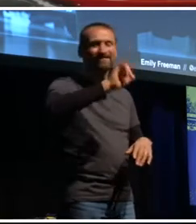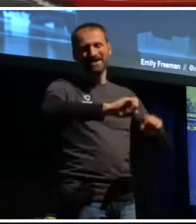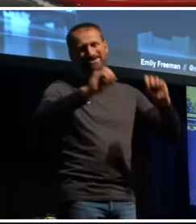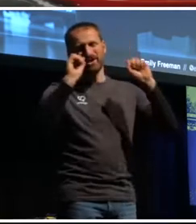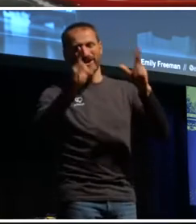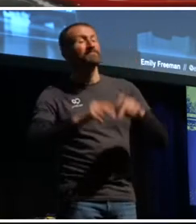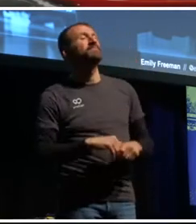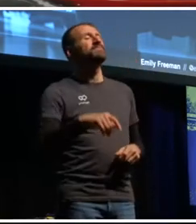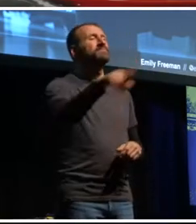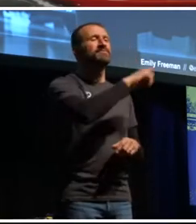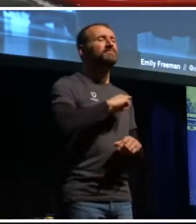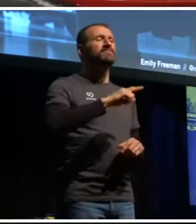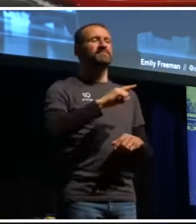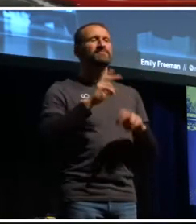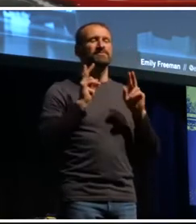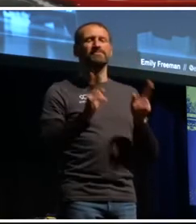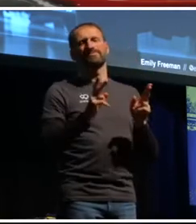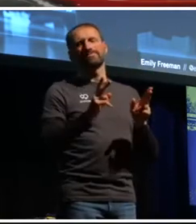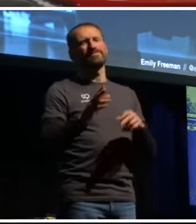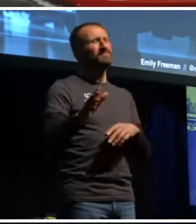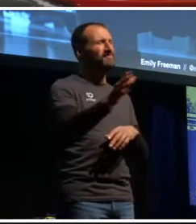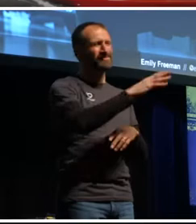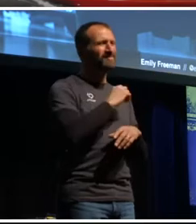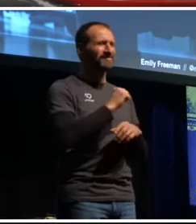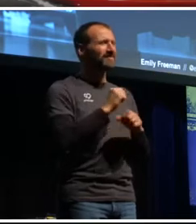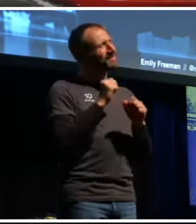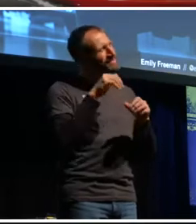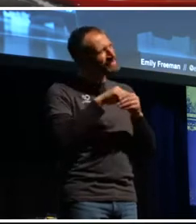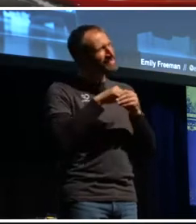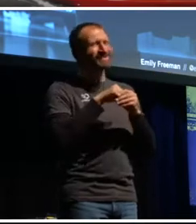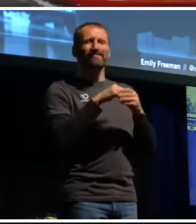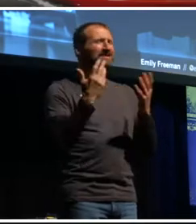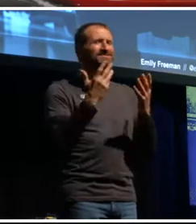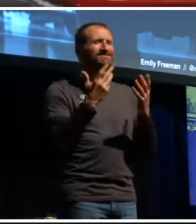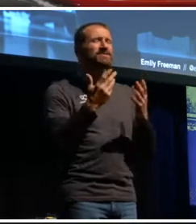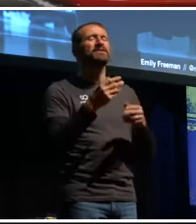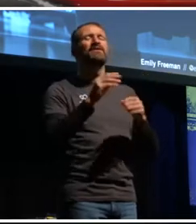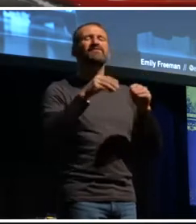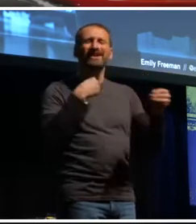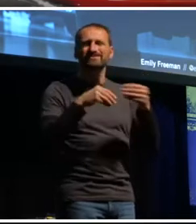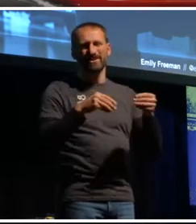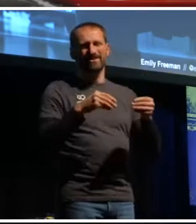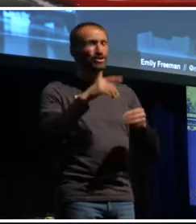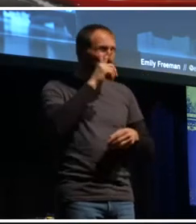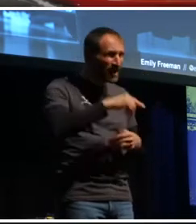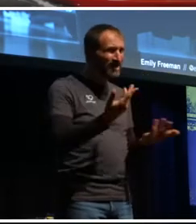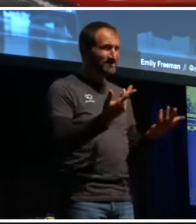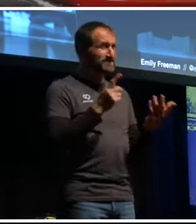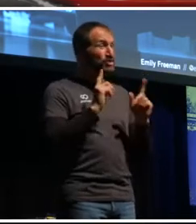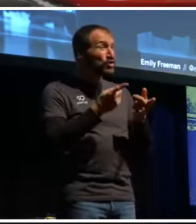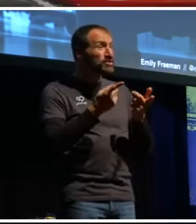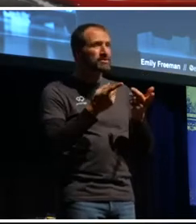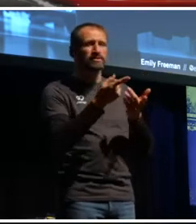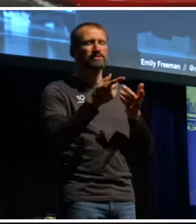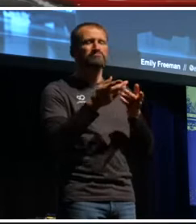For all its flaws, and we'll get into those flaws in a minute, the language is flexible, fun, and ubiquitous. And one of